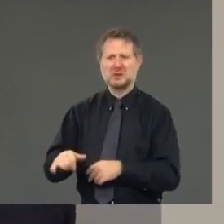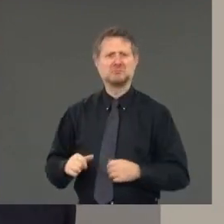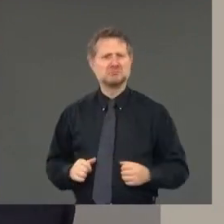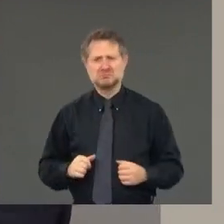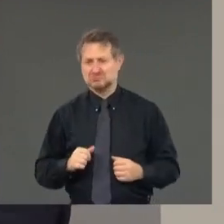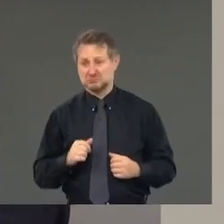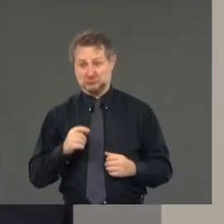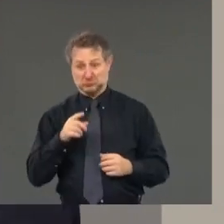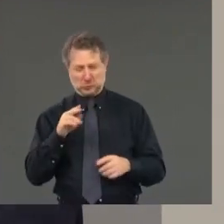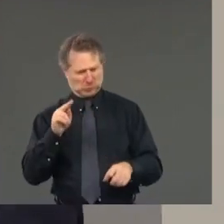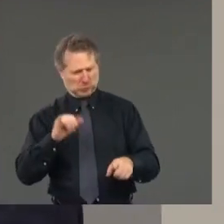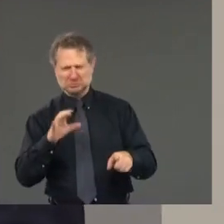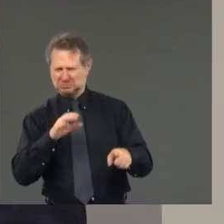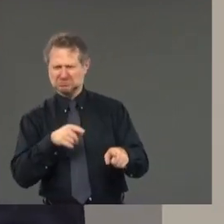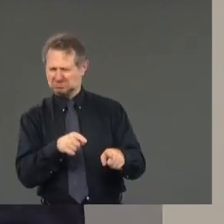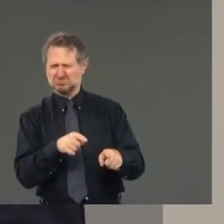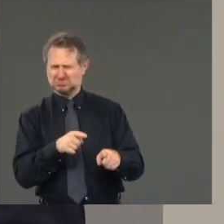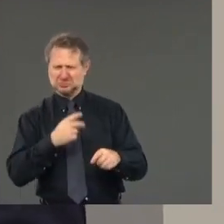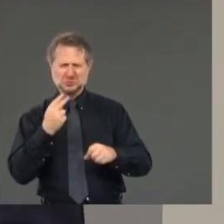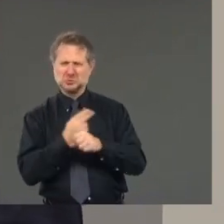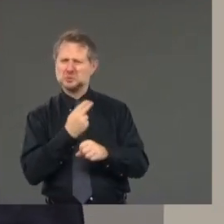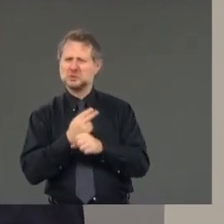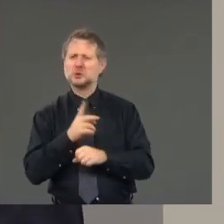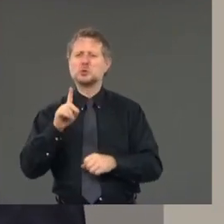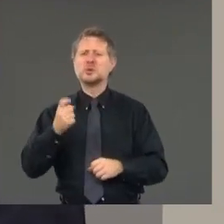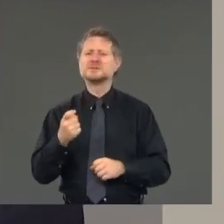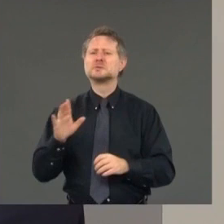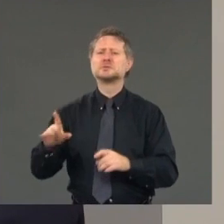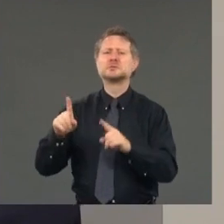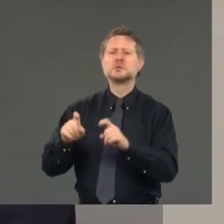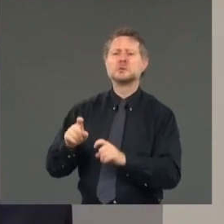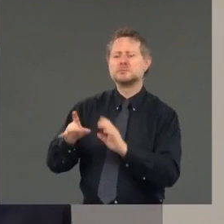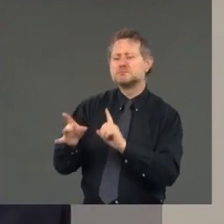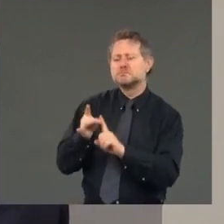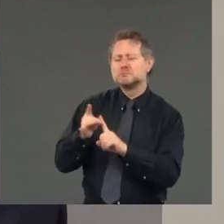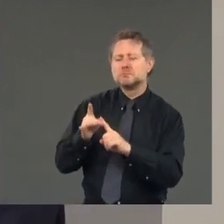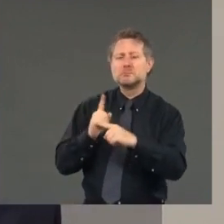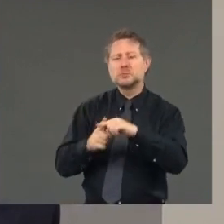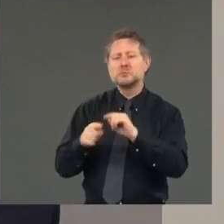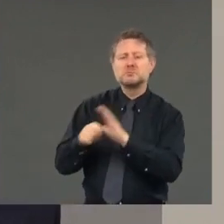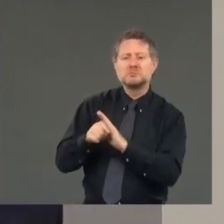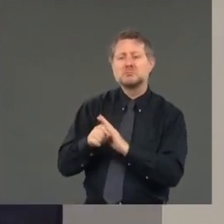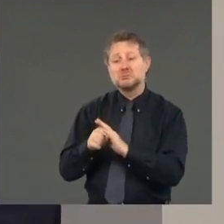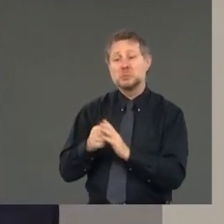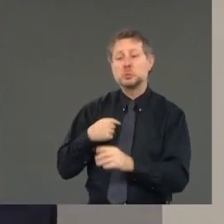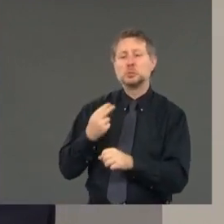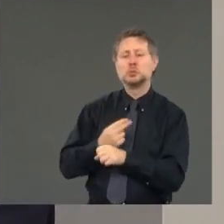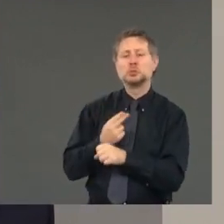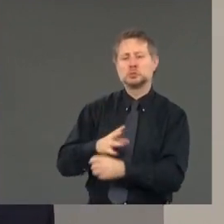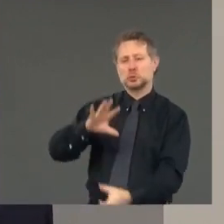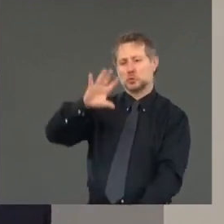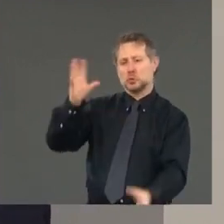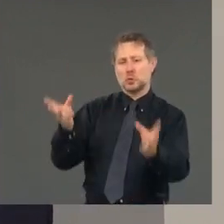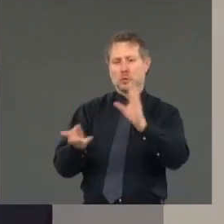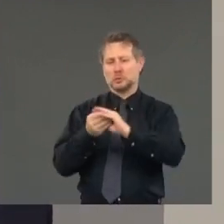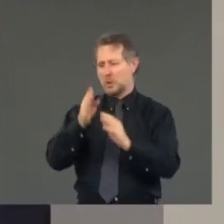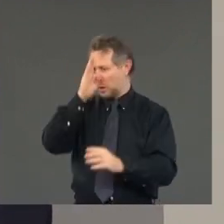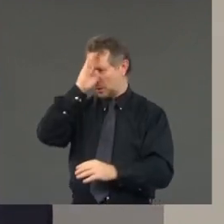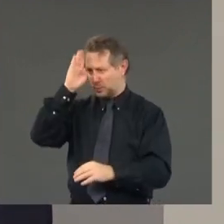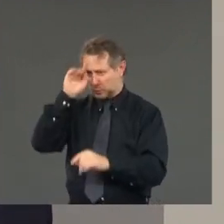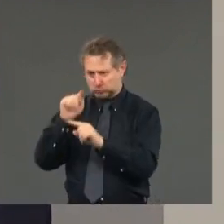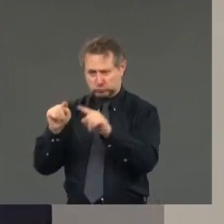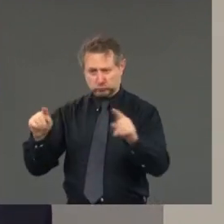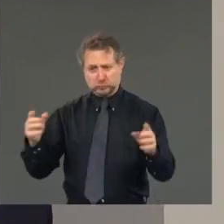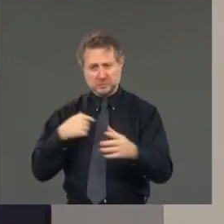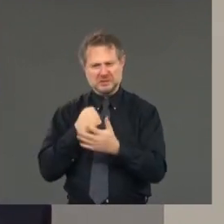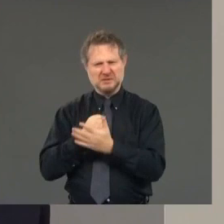they use a diagnostic test for positive rates. We use a gross hospitalization of people walking in the door because that's a more